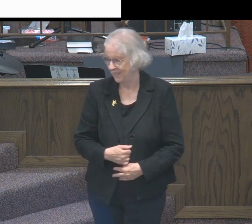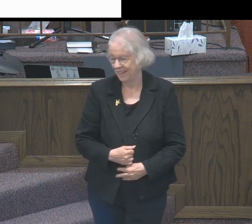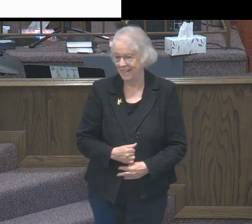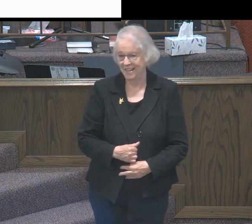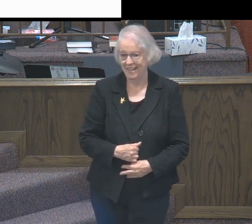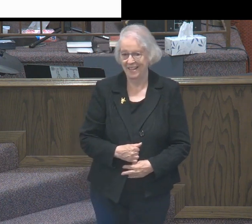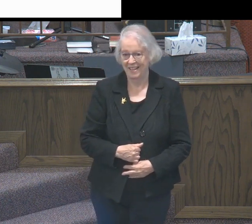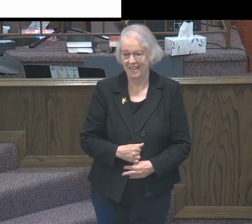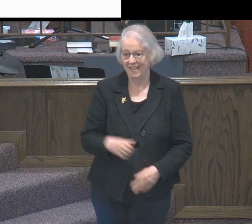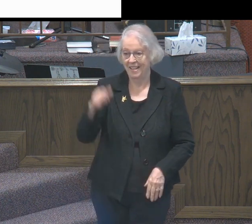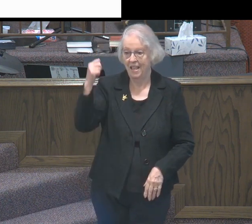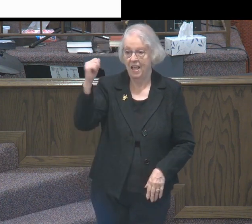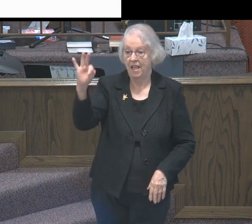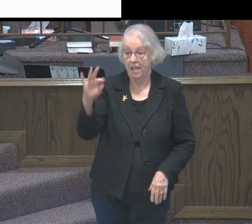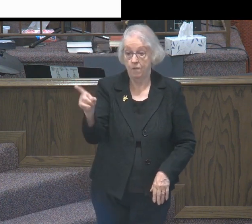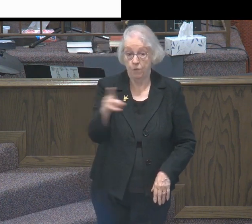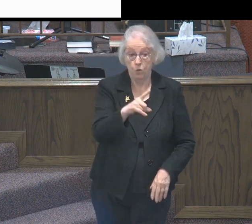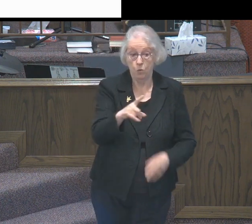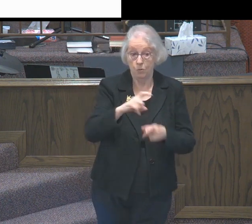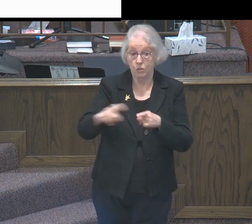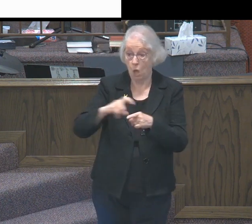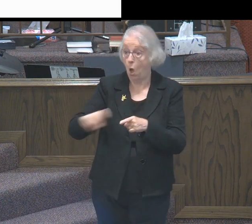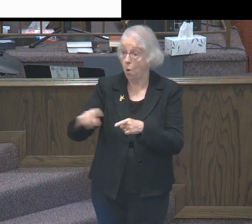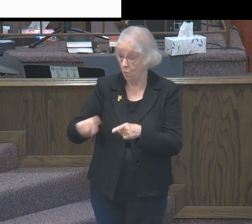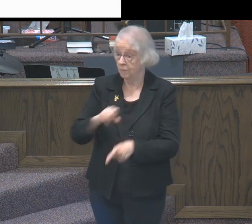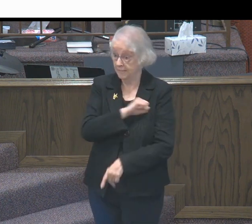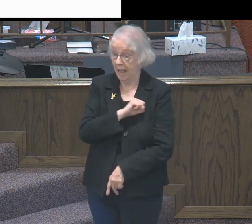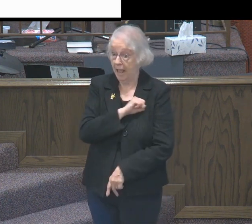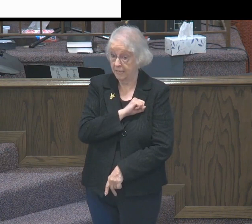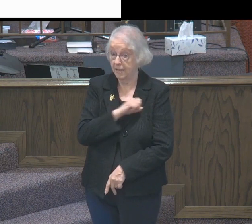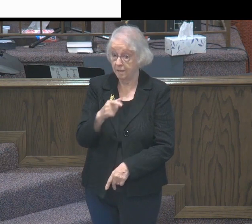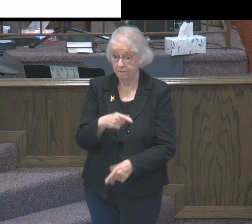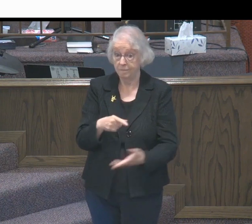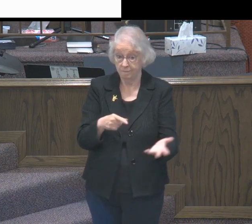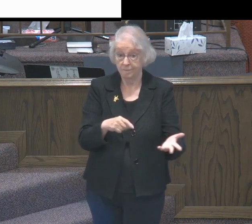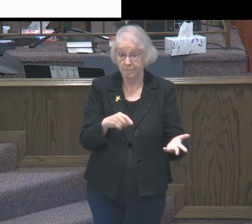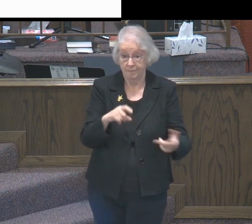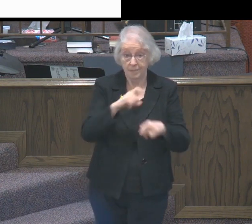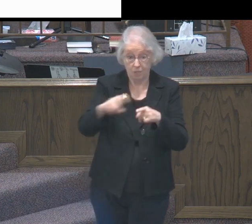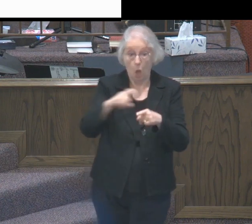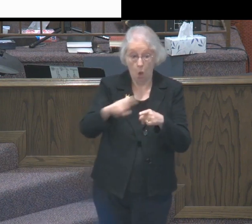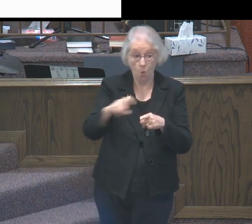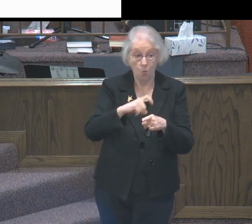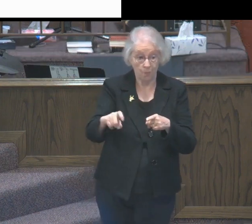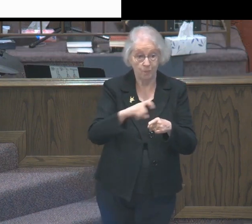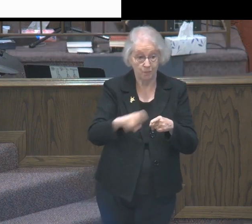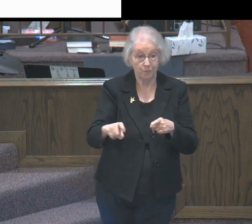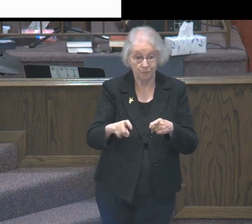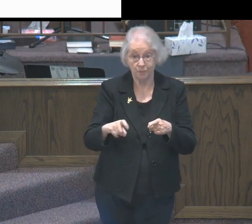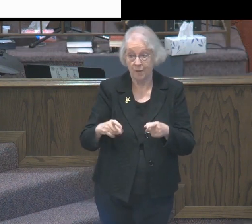If you sowed for a living, Sandy, all right? If you sewed for a living